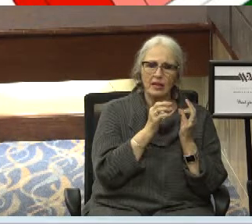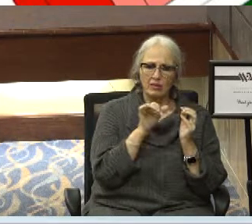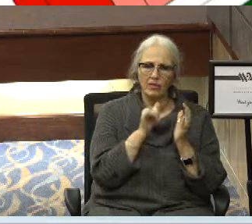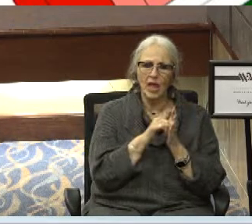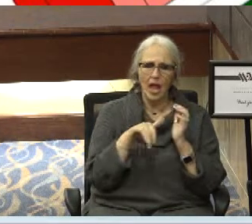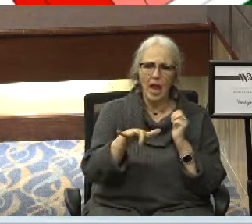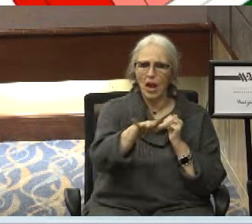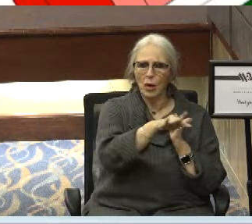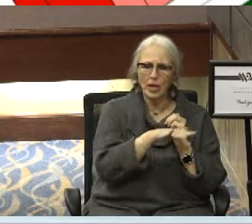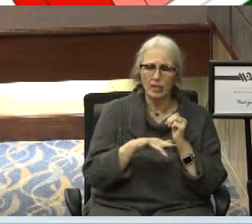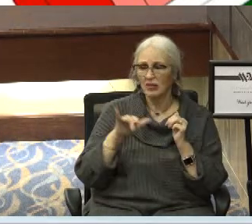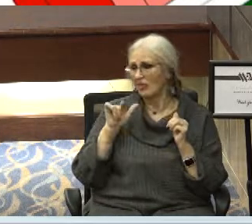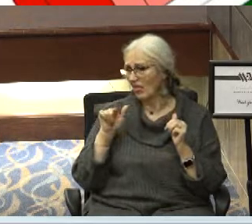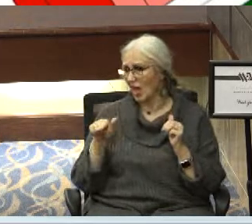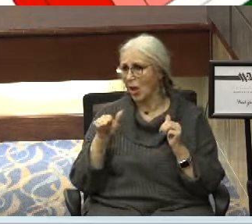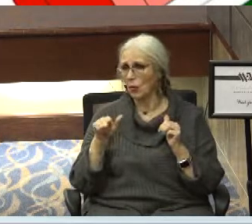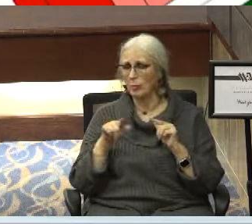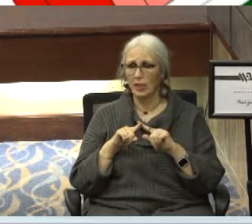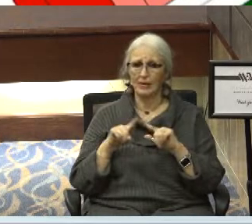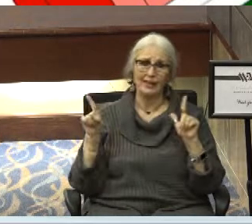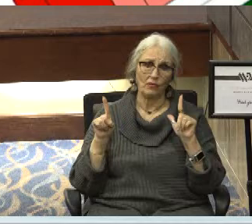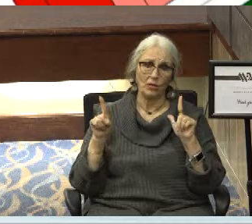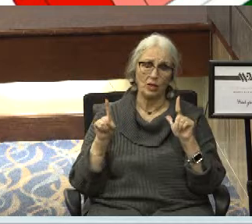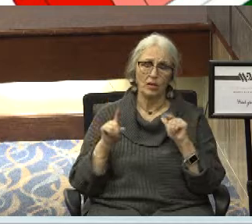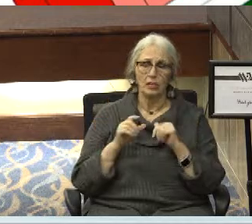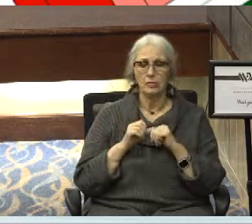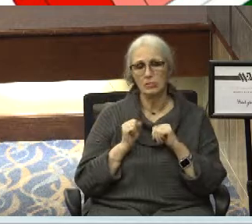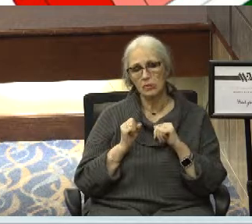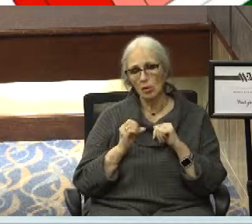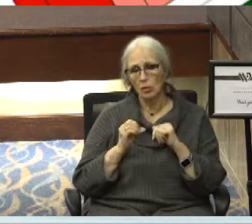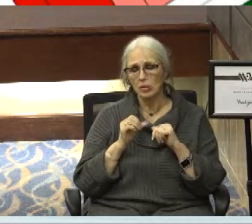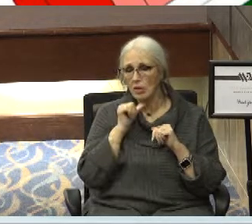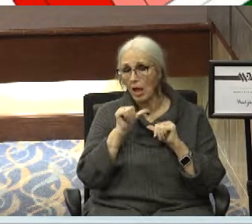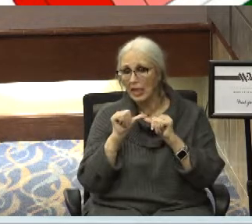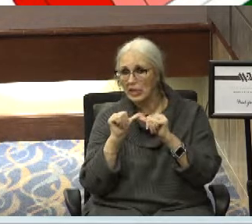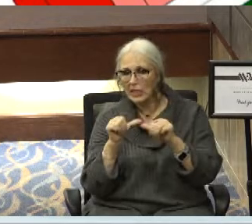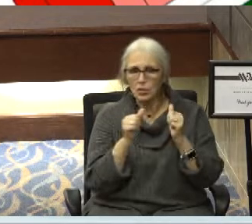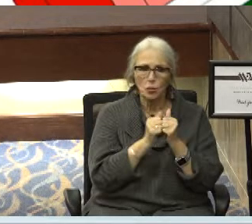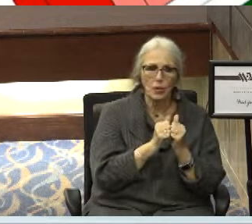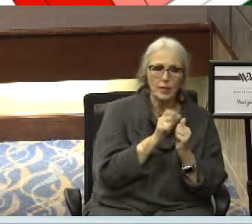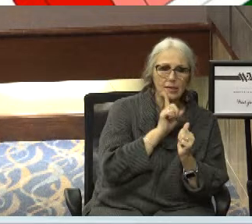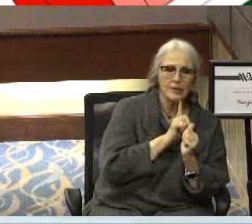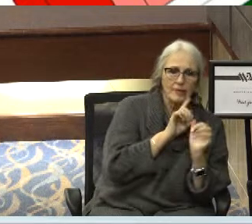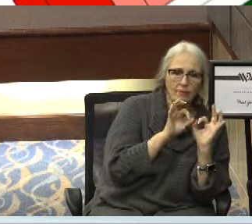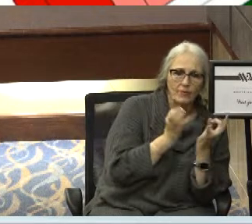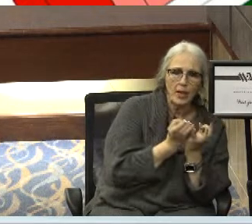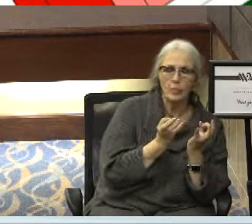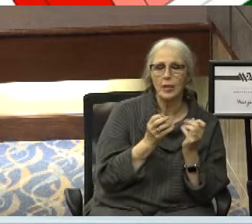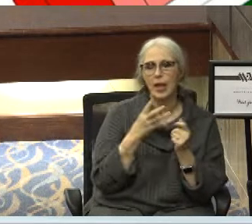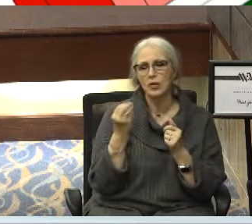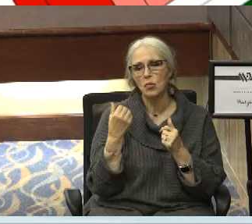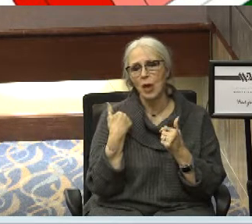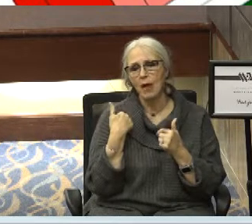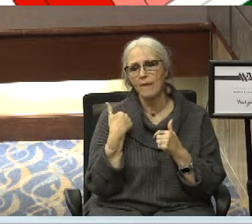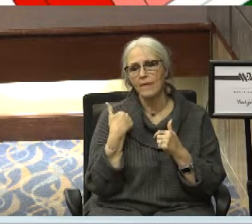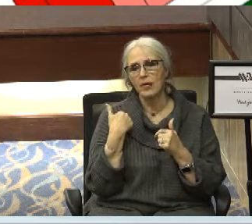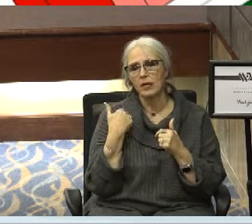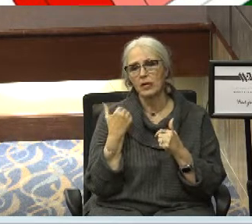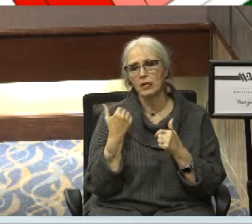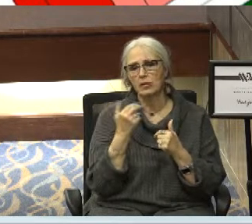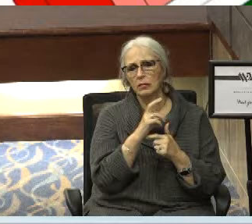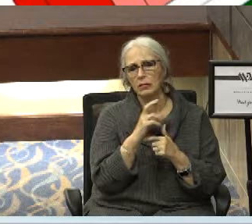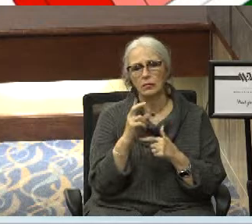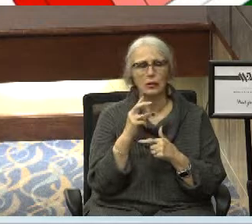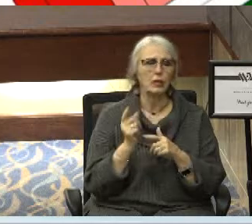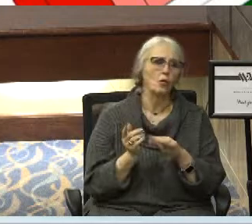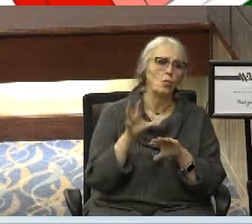and just to be consistent with that, you do have R2 zoning right across the street, but it would be kind